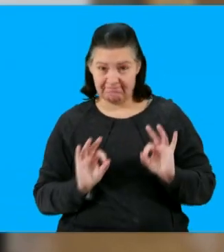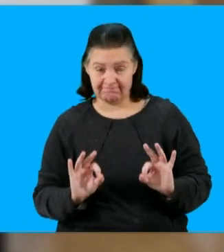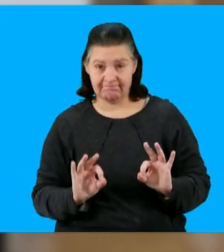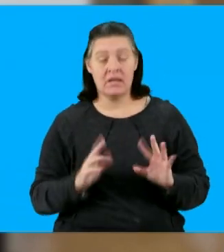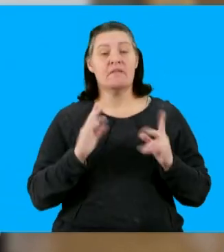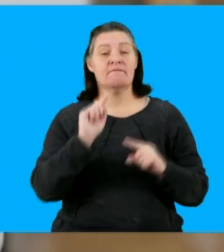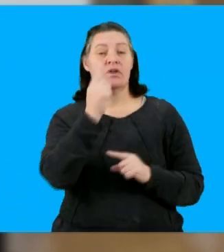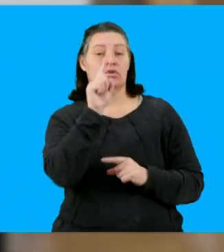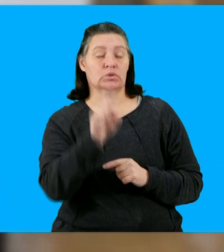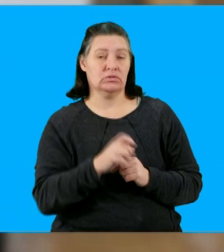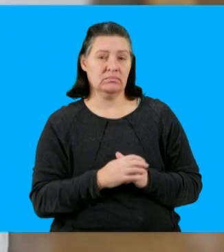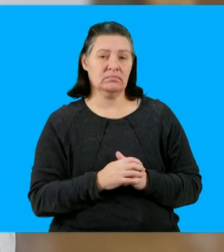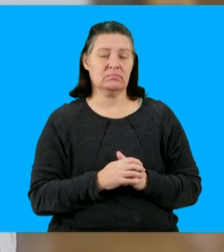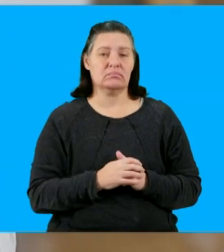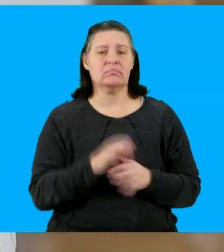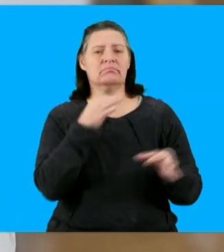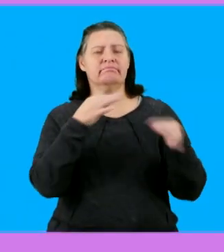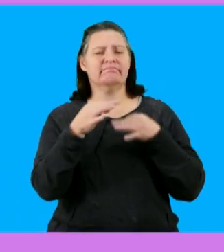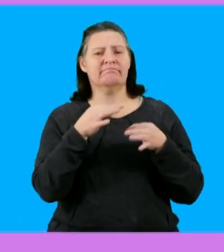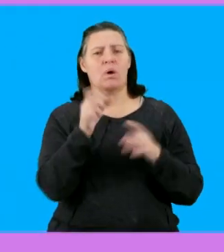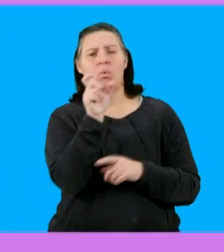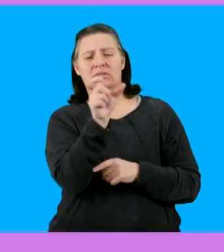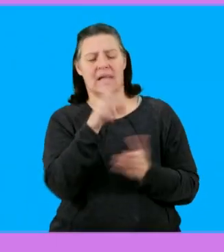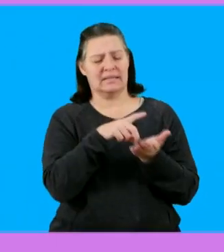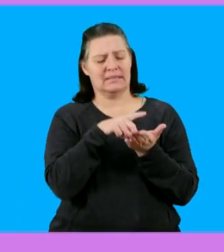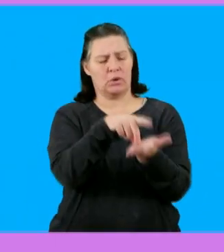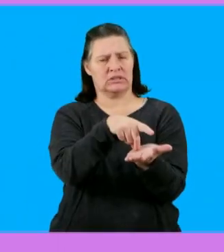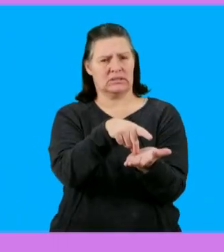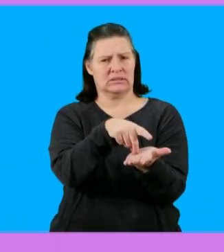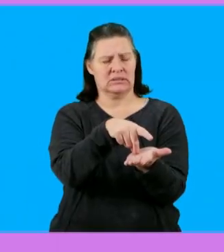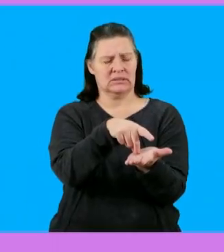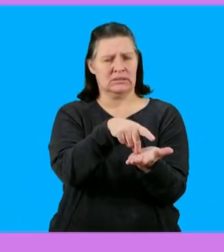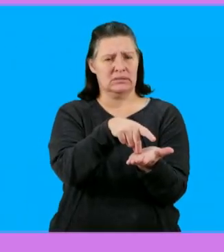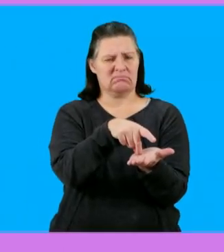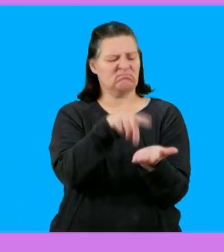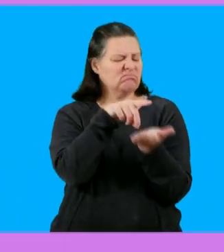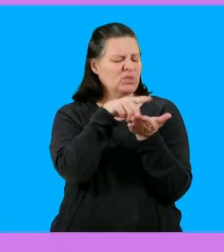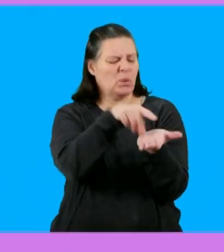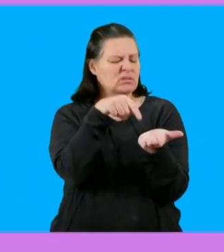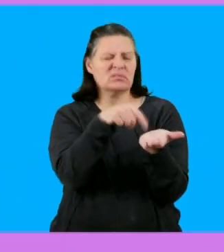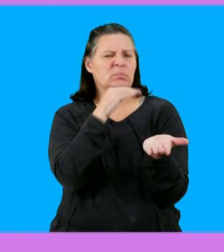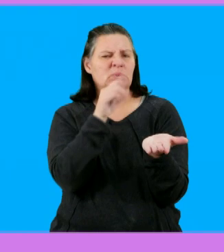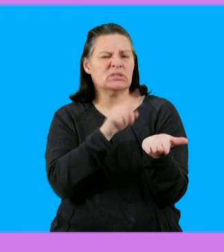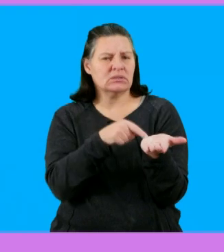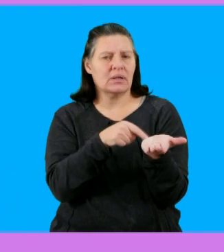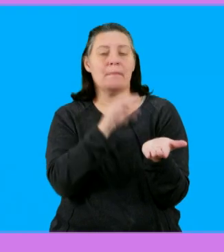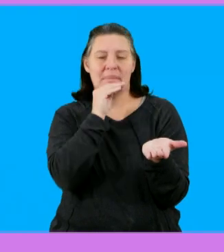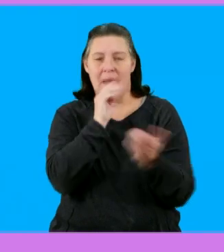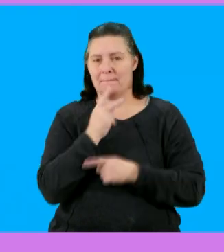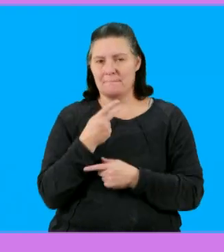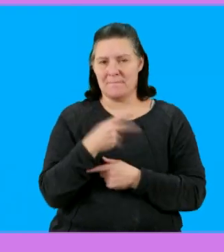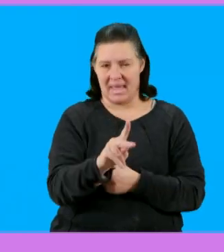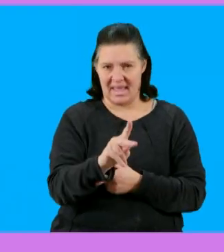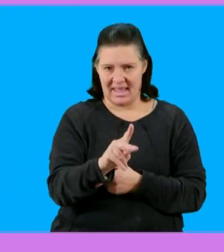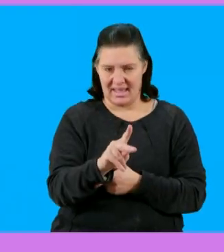ready. So first question, define the term deposit, right? So a deposit is usually a